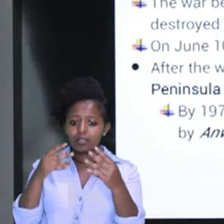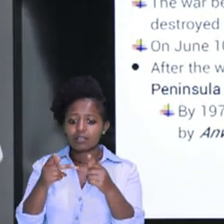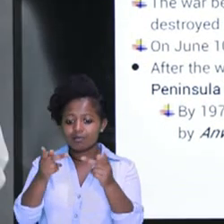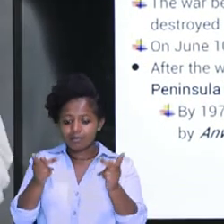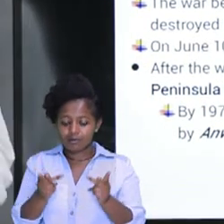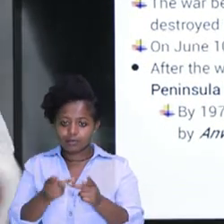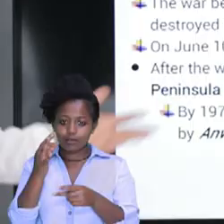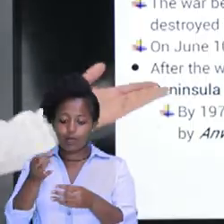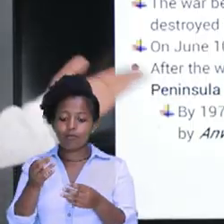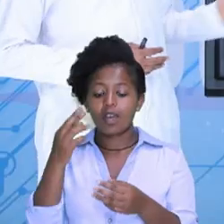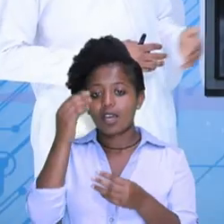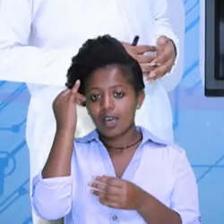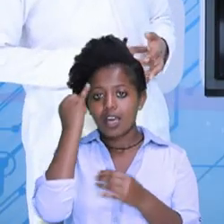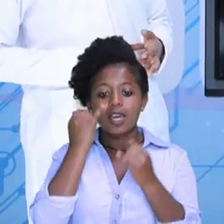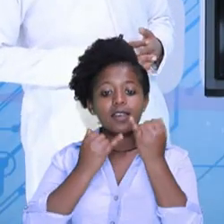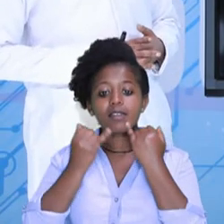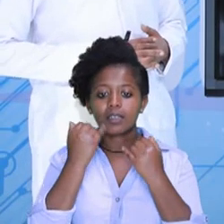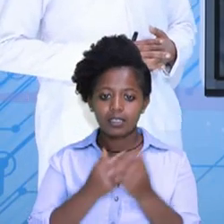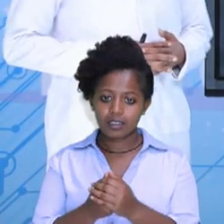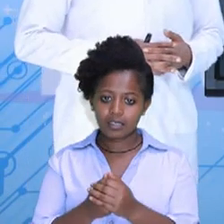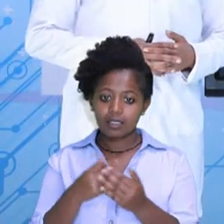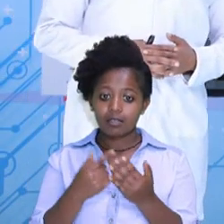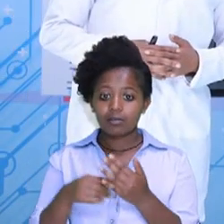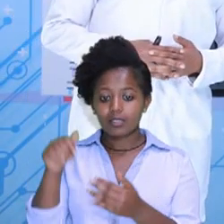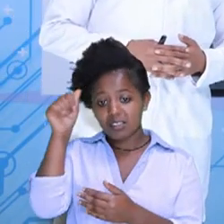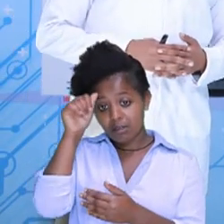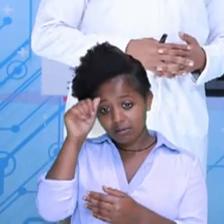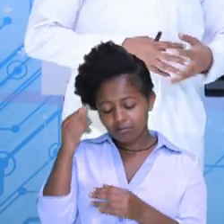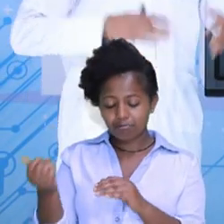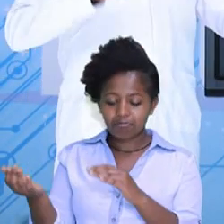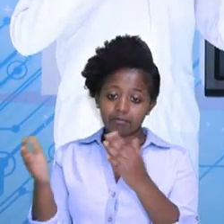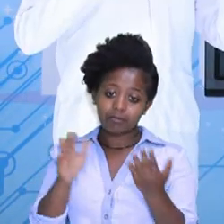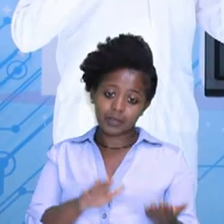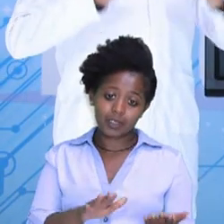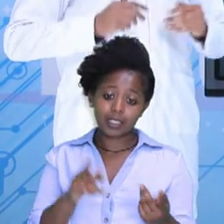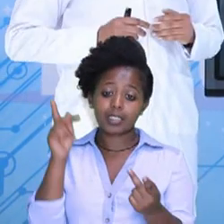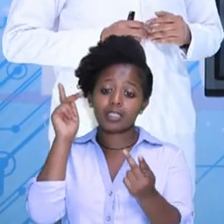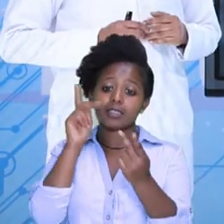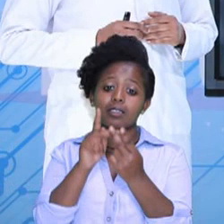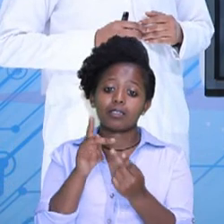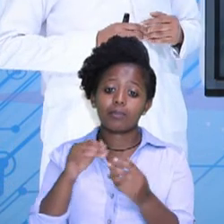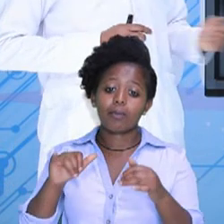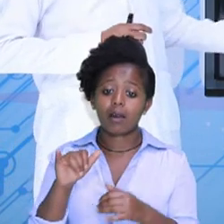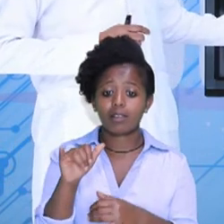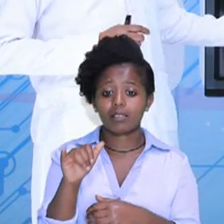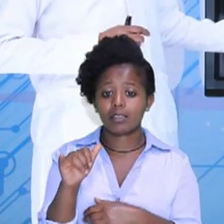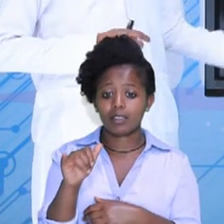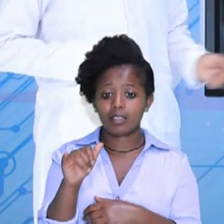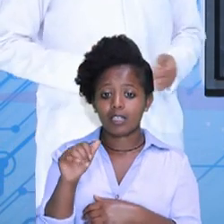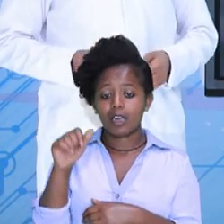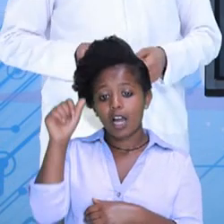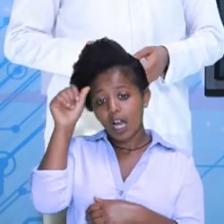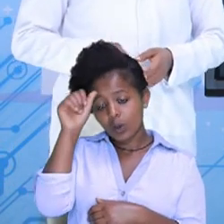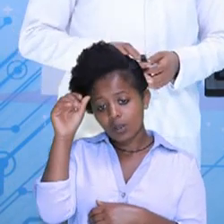Israel. By 1970, President Nasser of Egypt was died. He was succeeded by